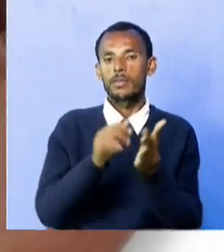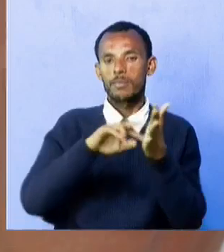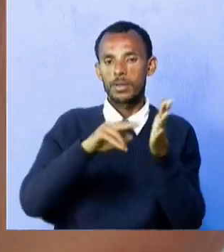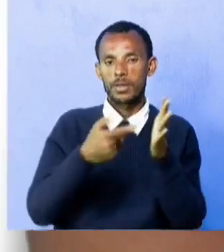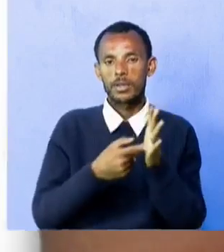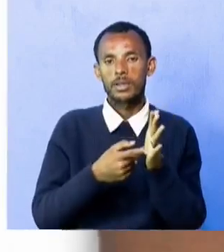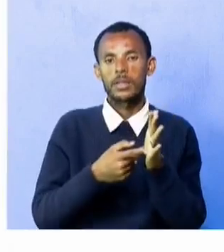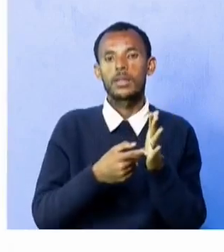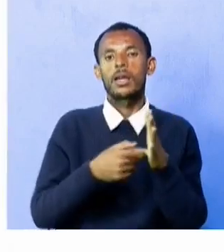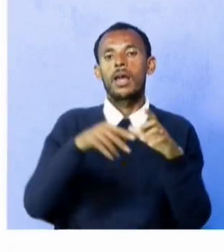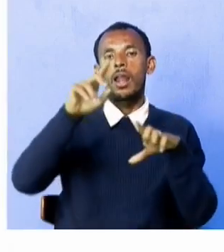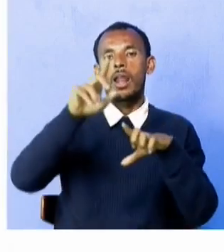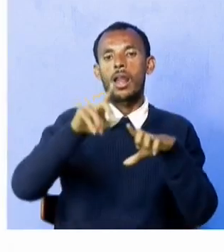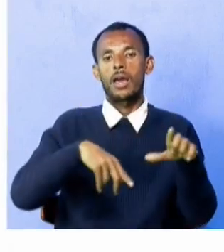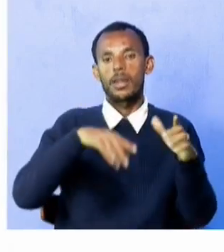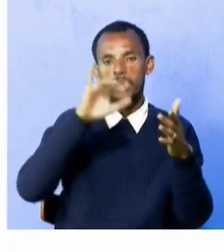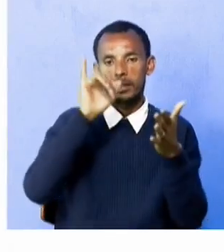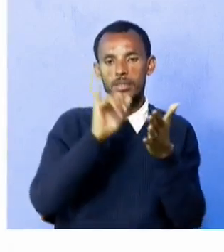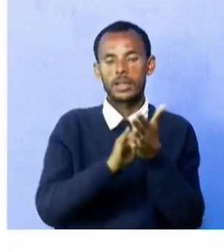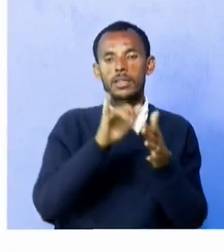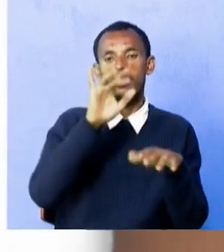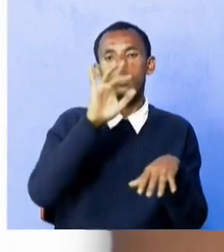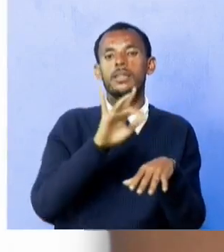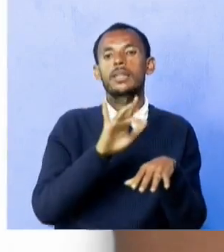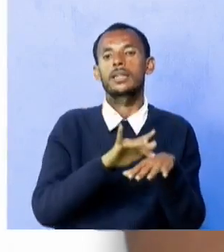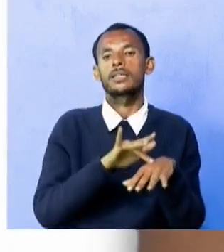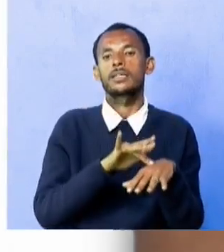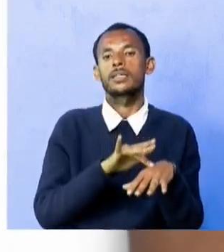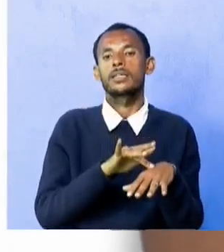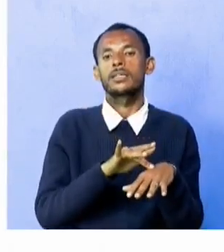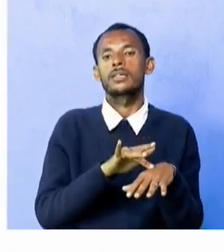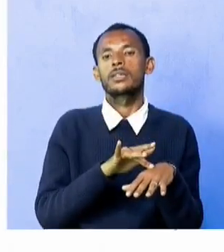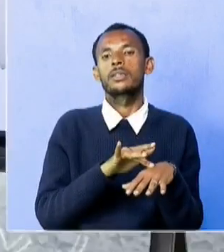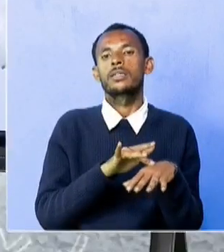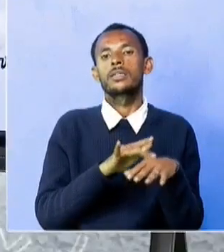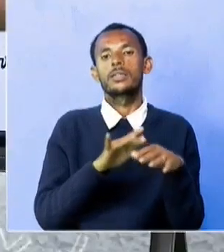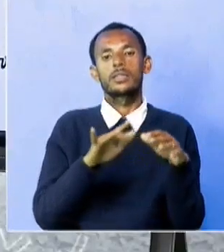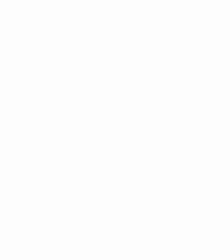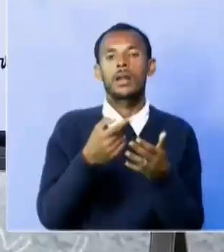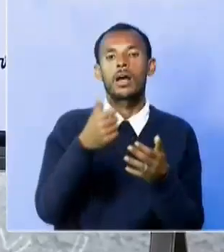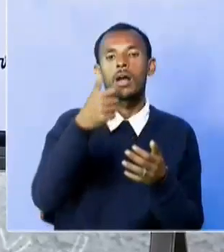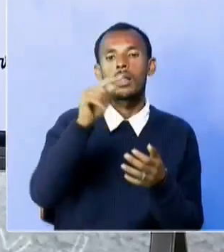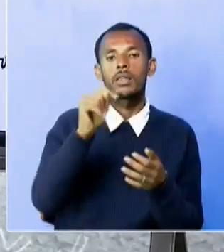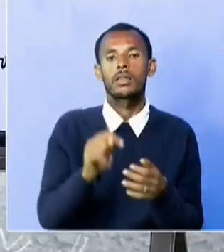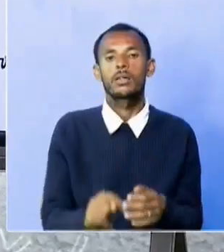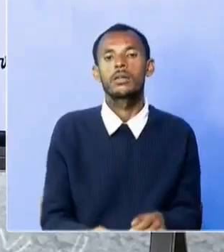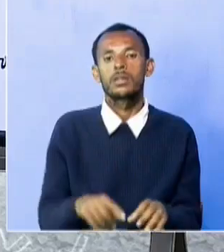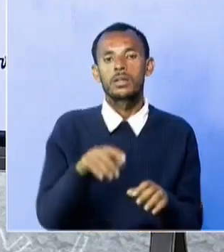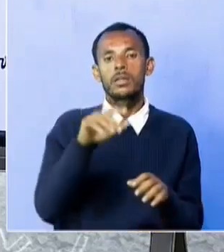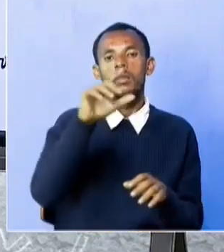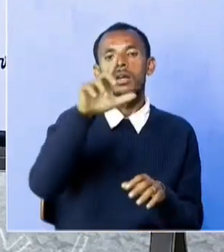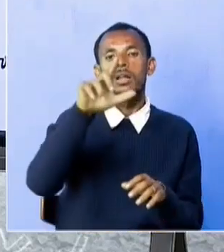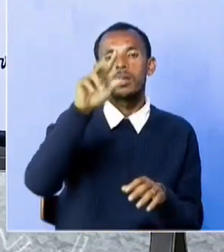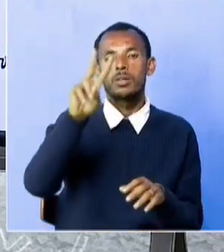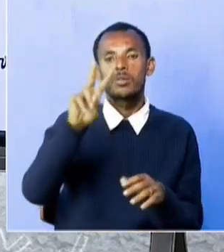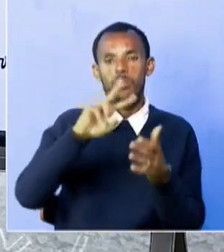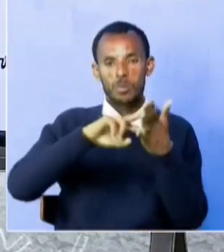a line that touches the circle at only 1 point. So L2